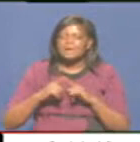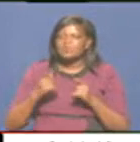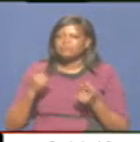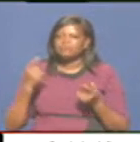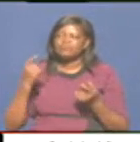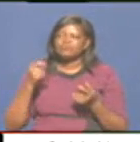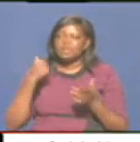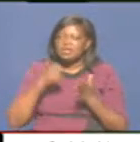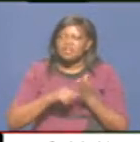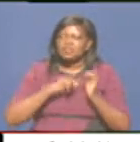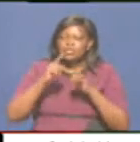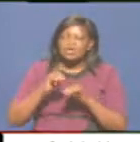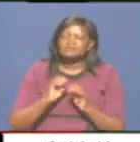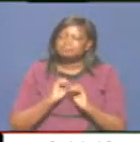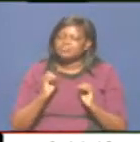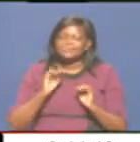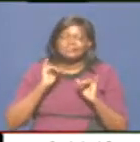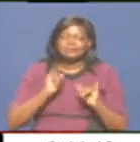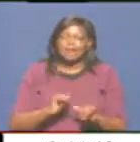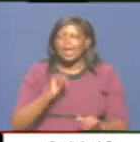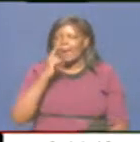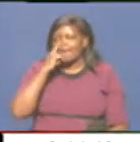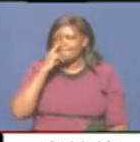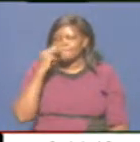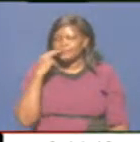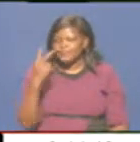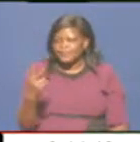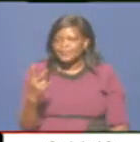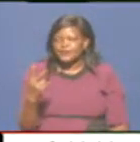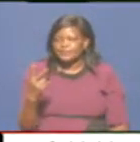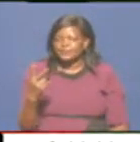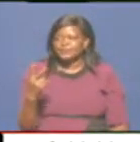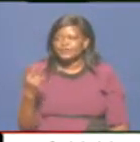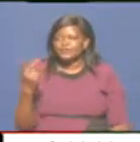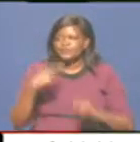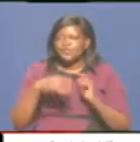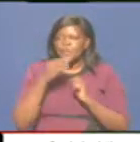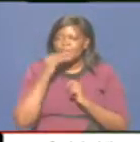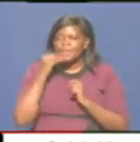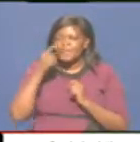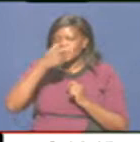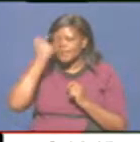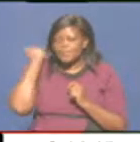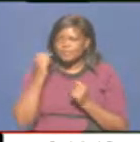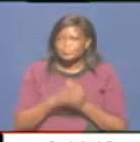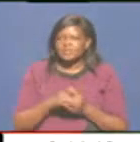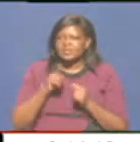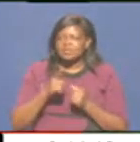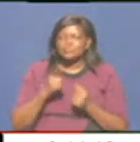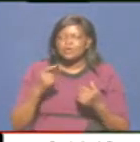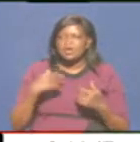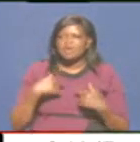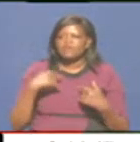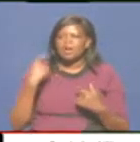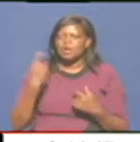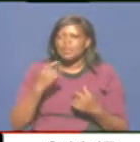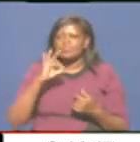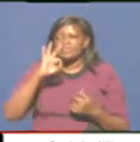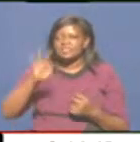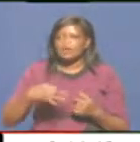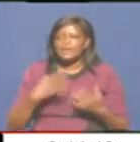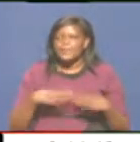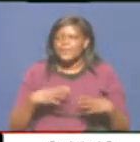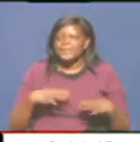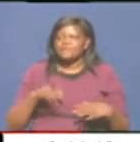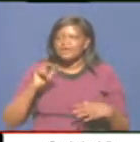invitation card, please just stay home and watch this event from home, because this stadium will only accommodate 3,000 people. The VIP